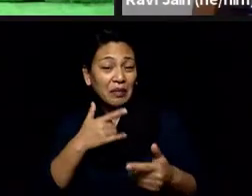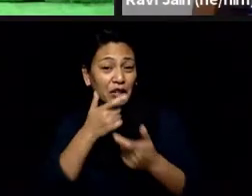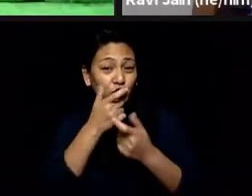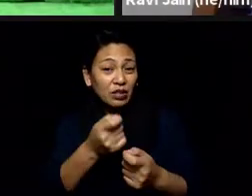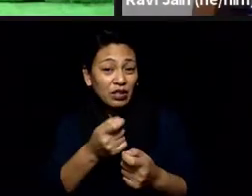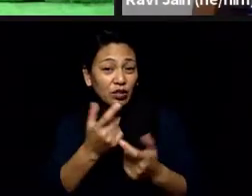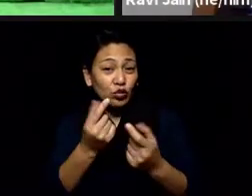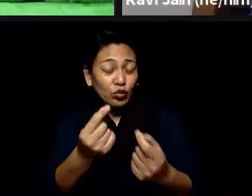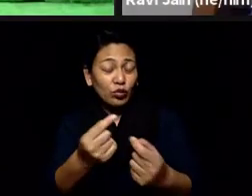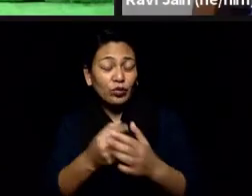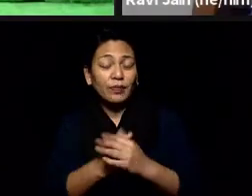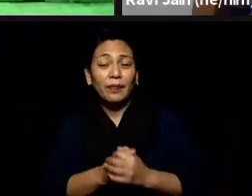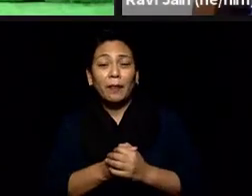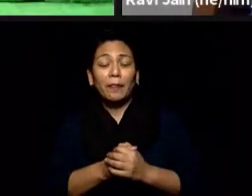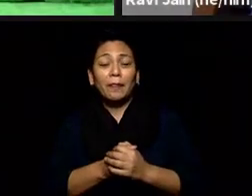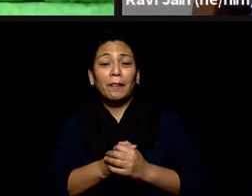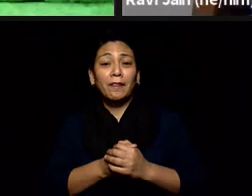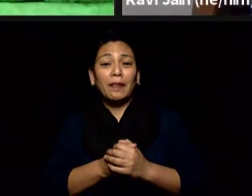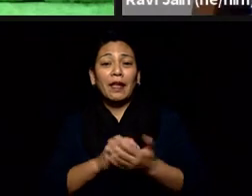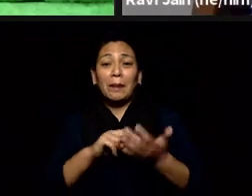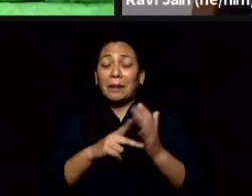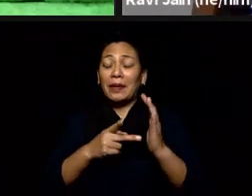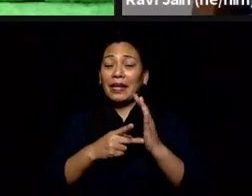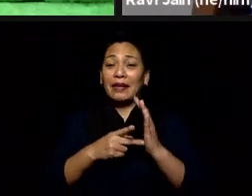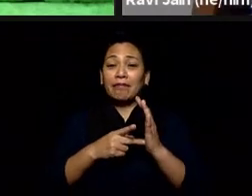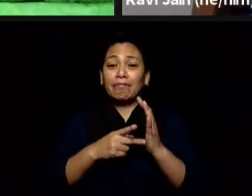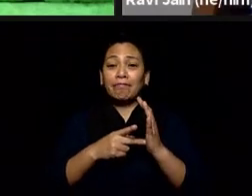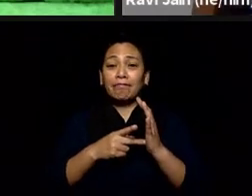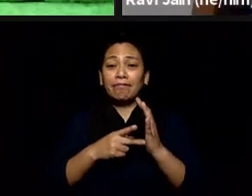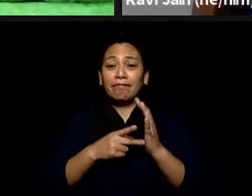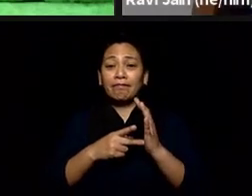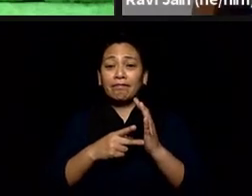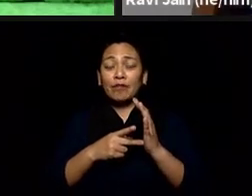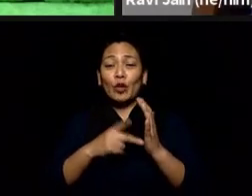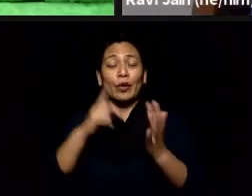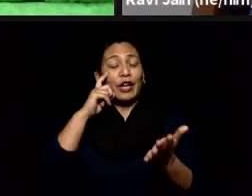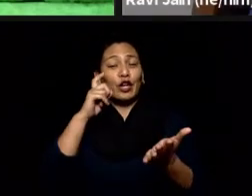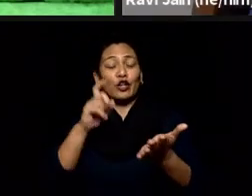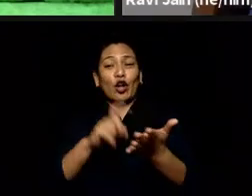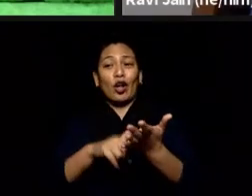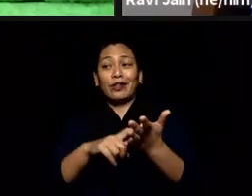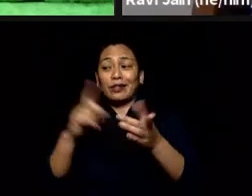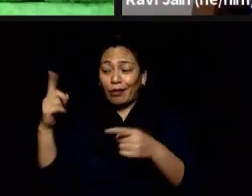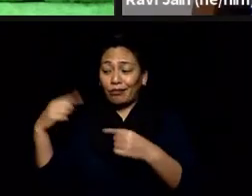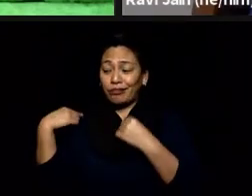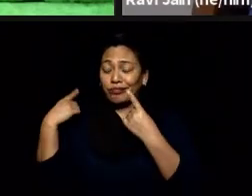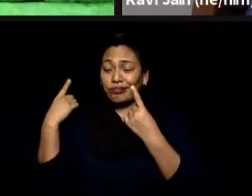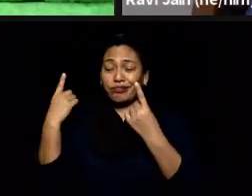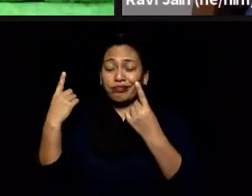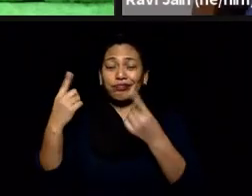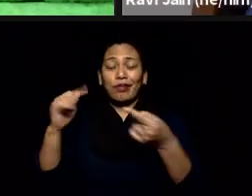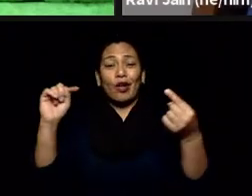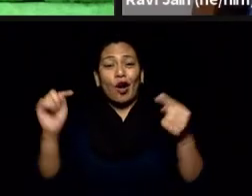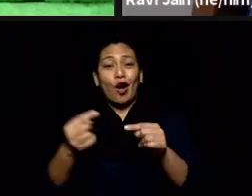then it would actually be acknowledging all the harm that caused and